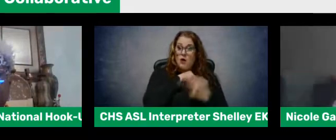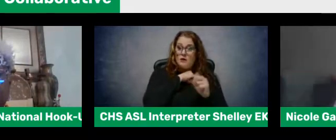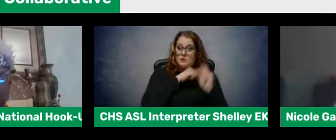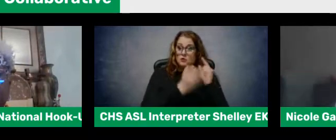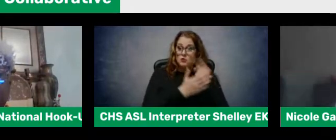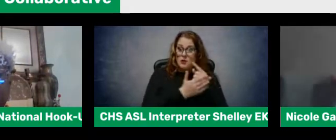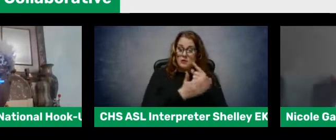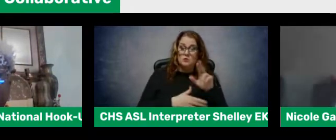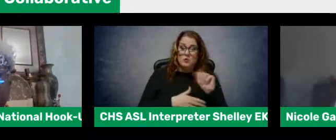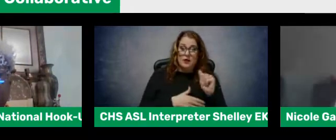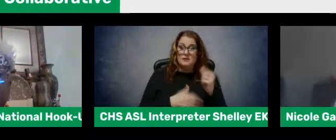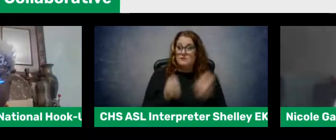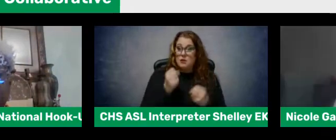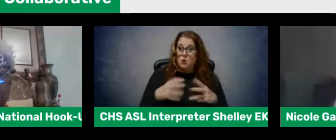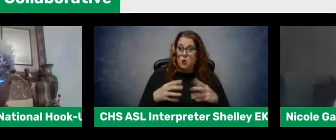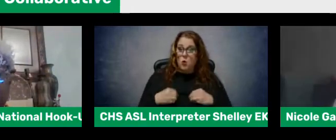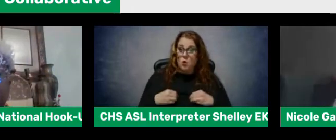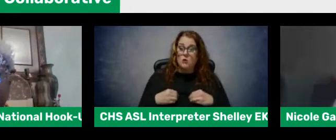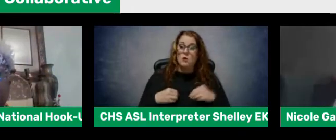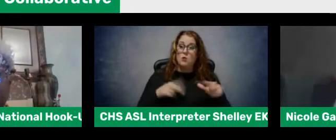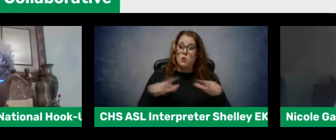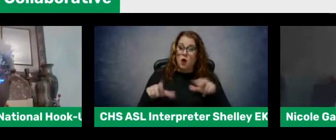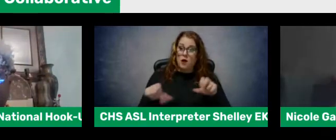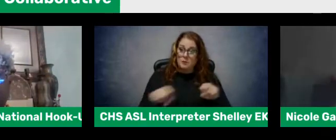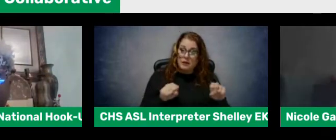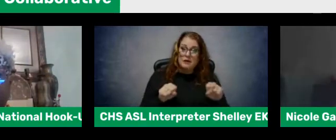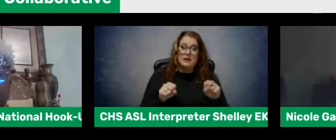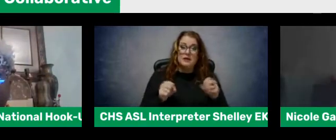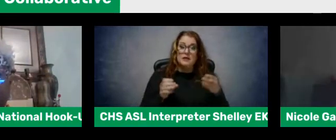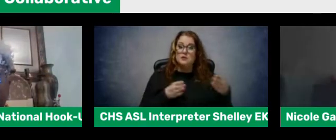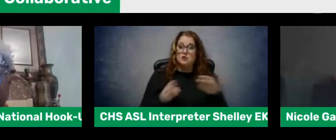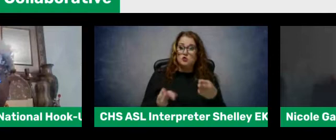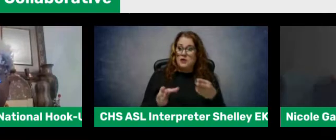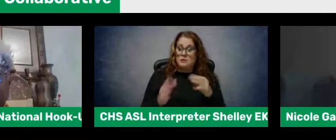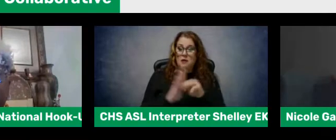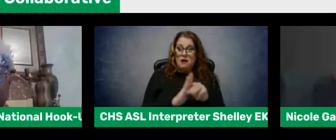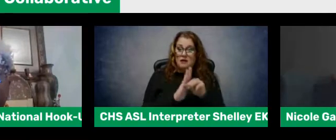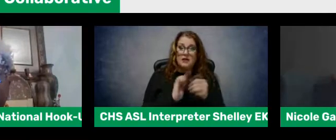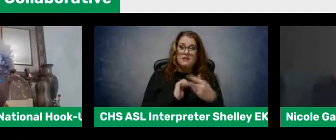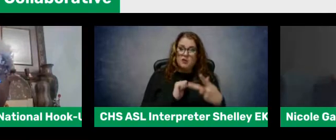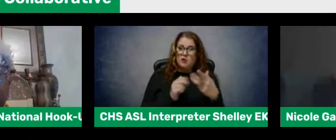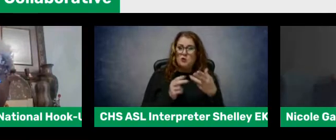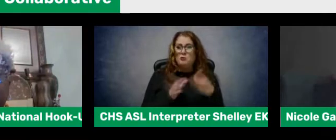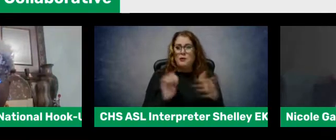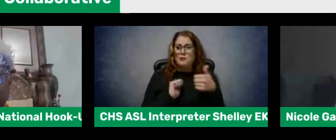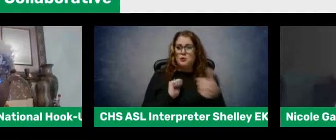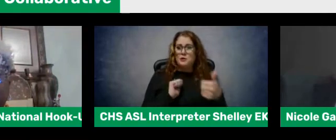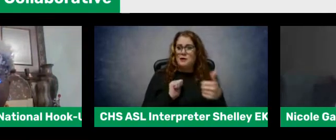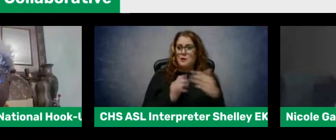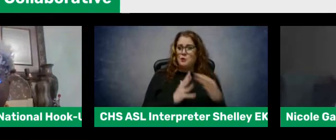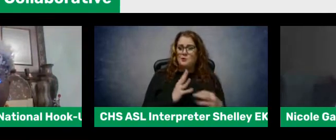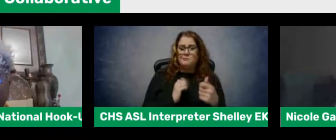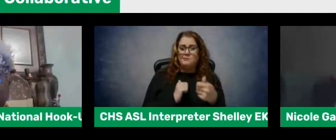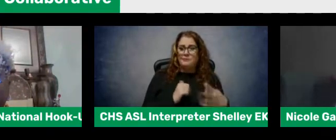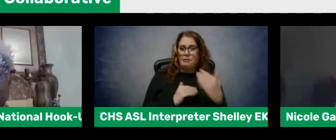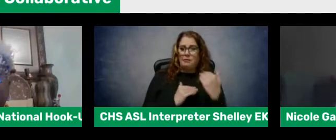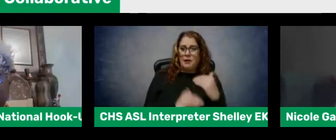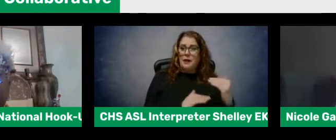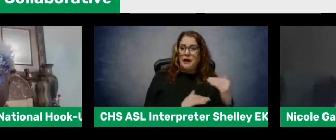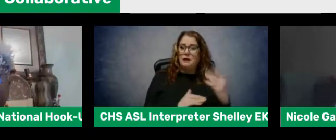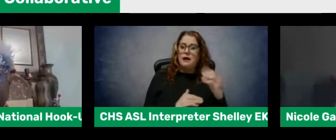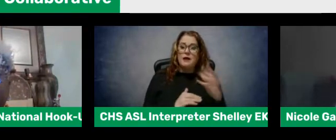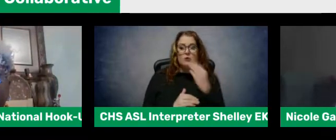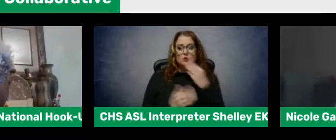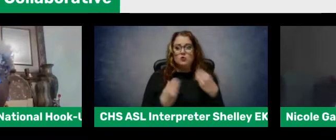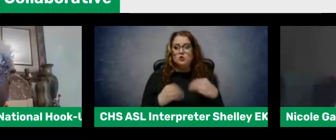vehicle ownership, low walkability and complete street modeling, few public transportation options, and those grocery